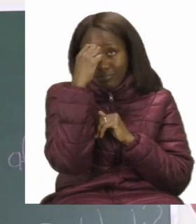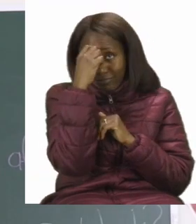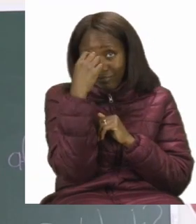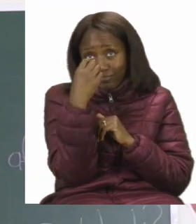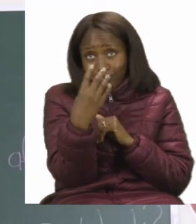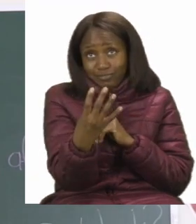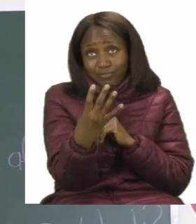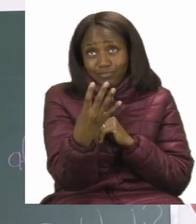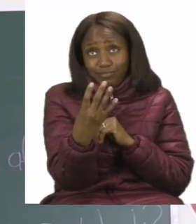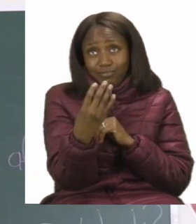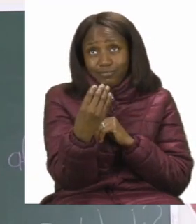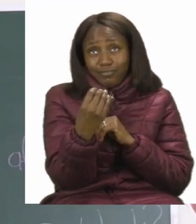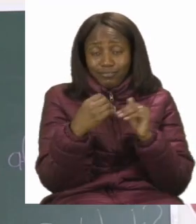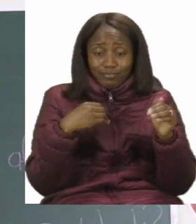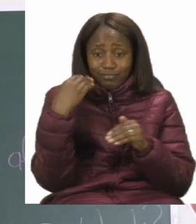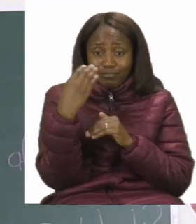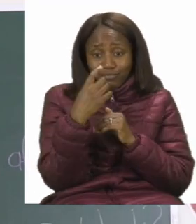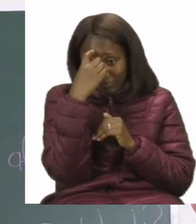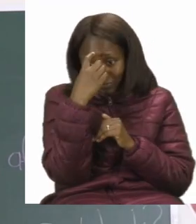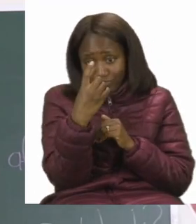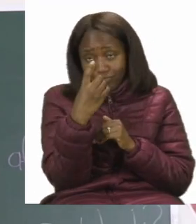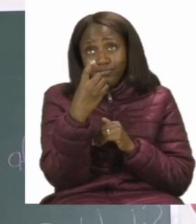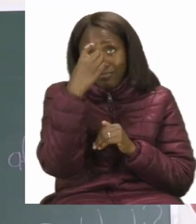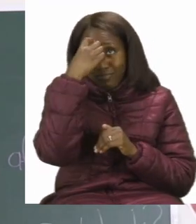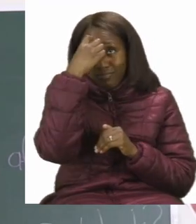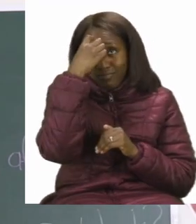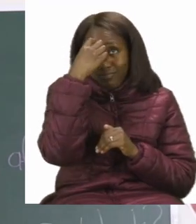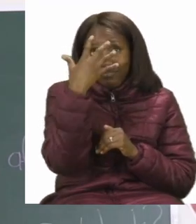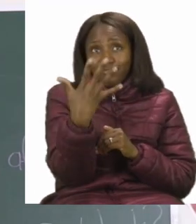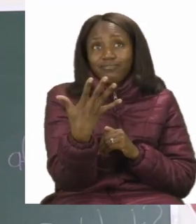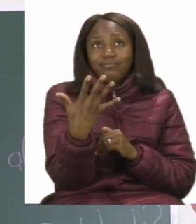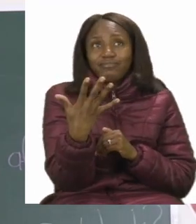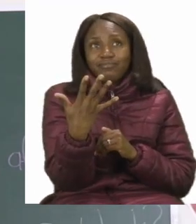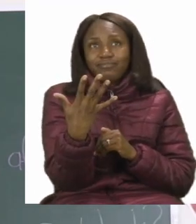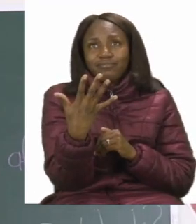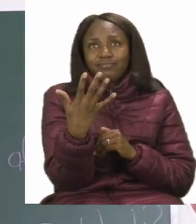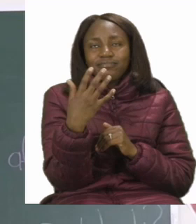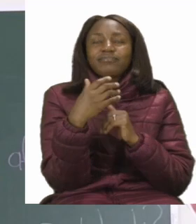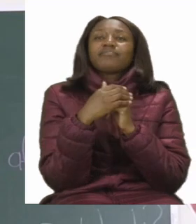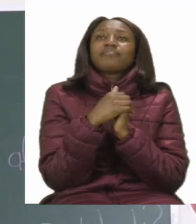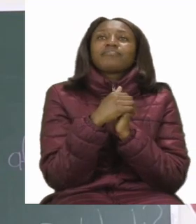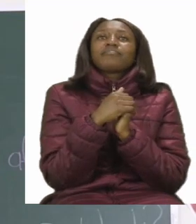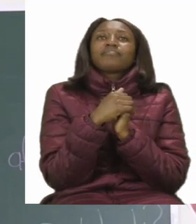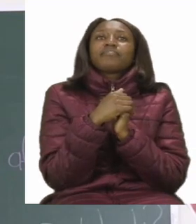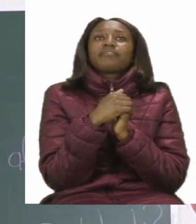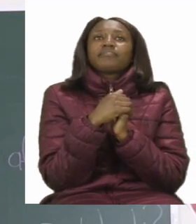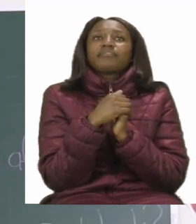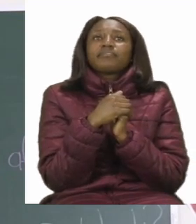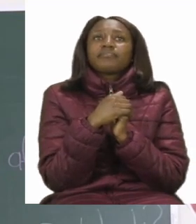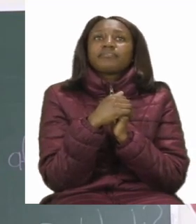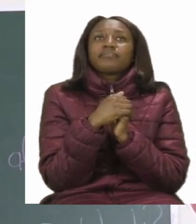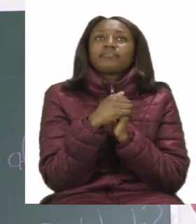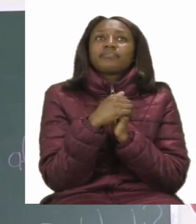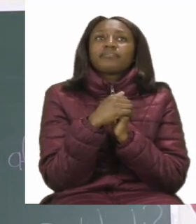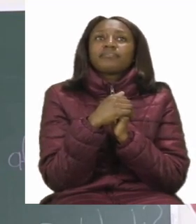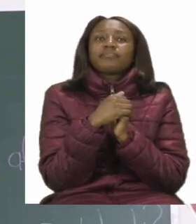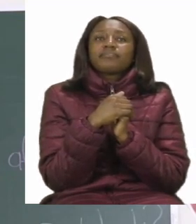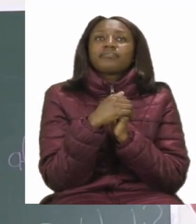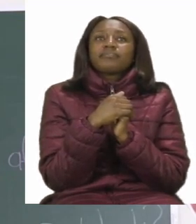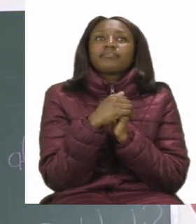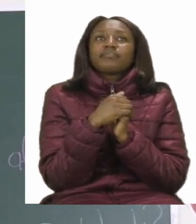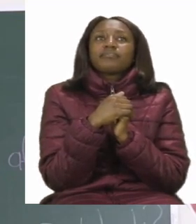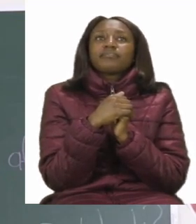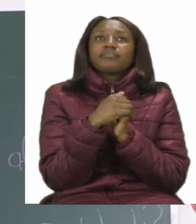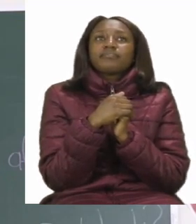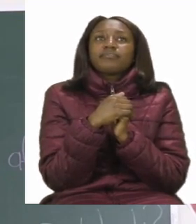get 4 o'clock. Remember, we have to count 2 hours after. Okay, so we